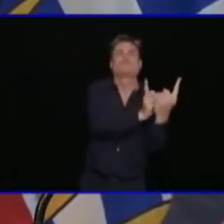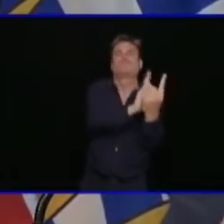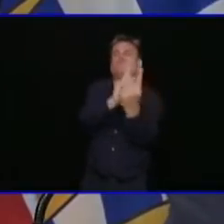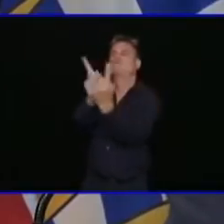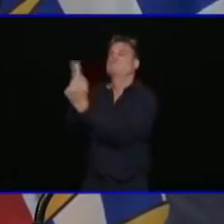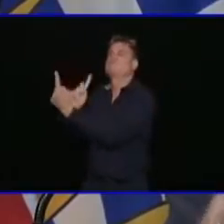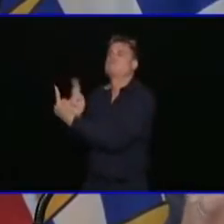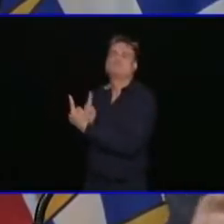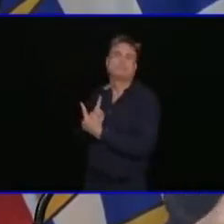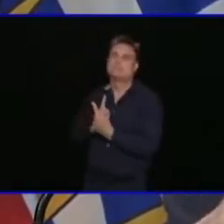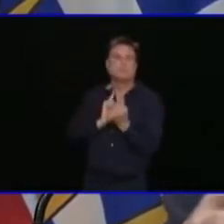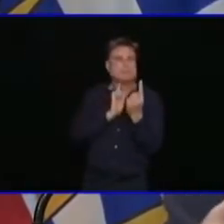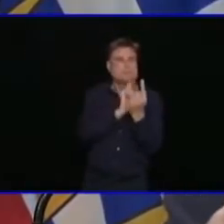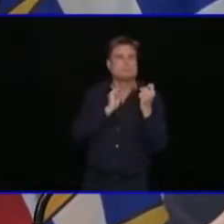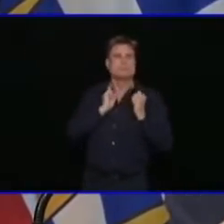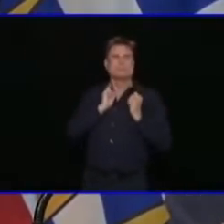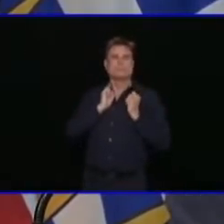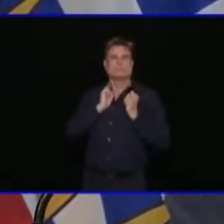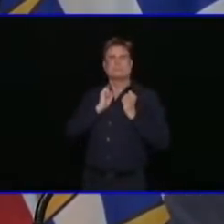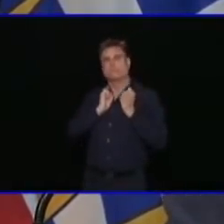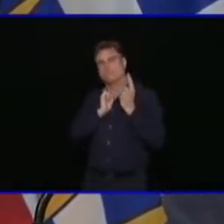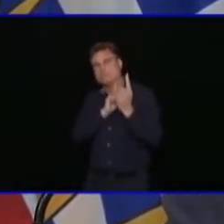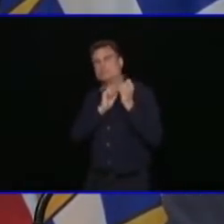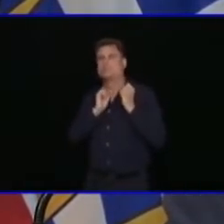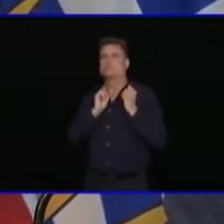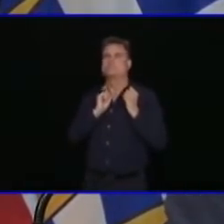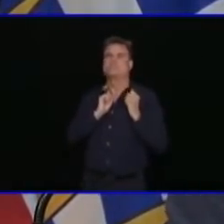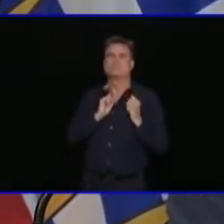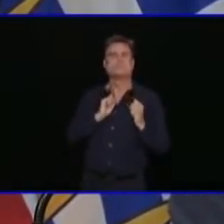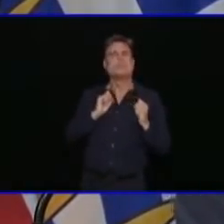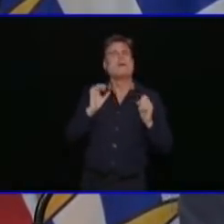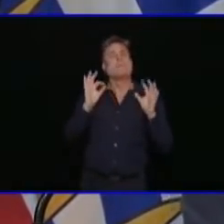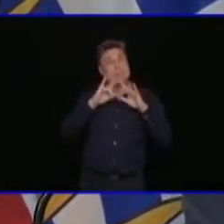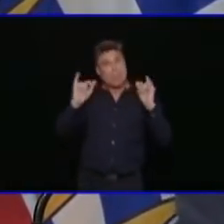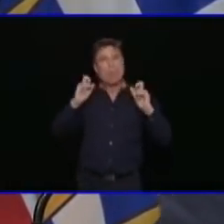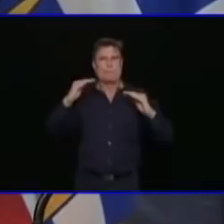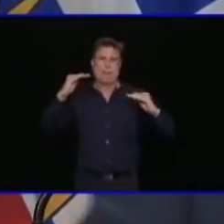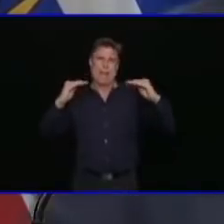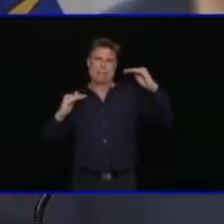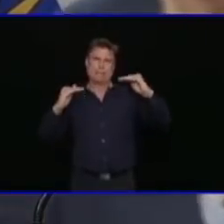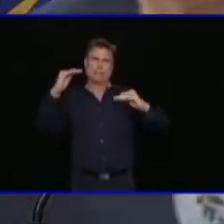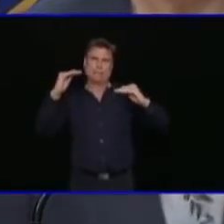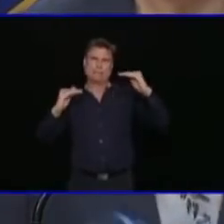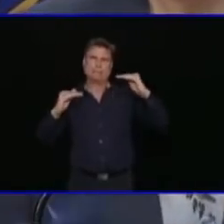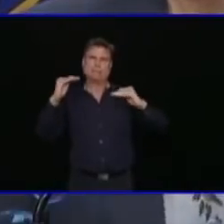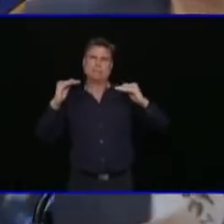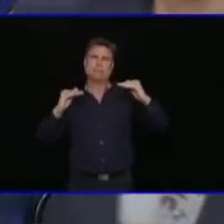consideration of others and how we're impacting them. And I know we can do that.